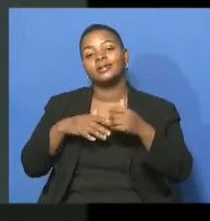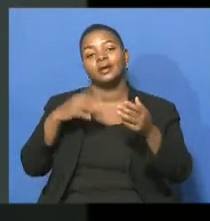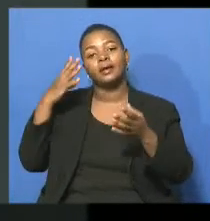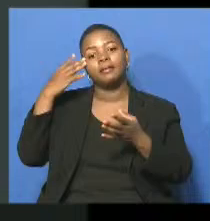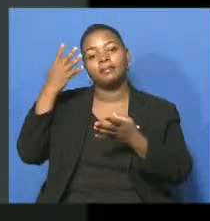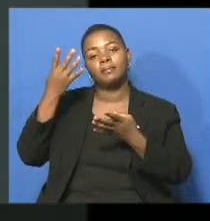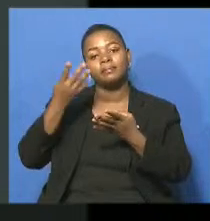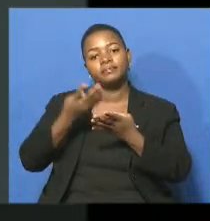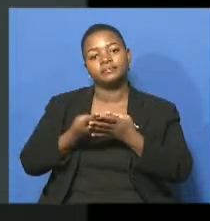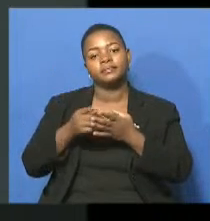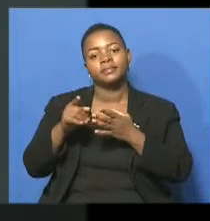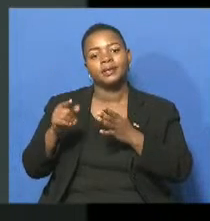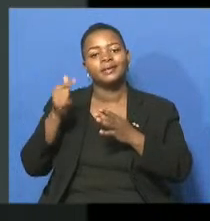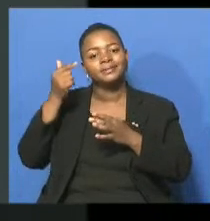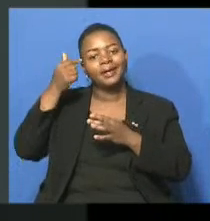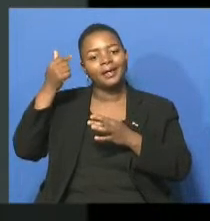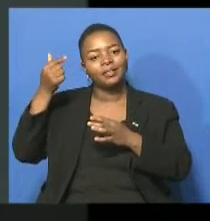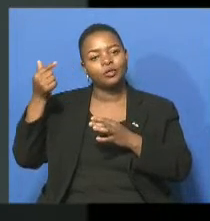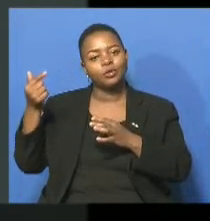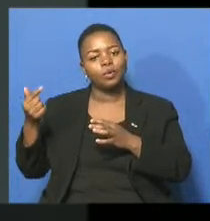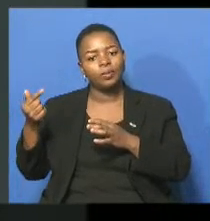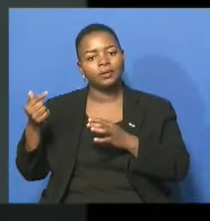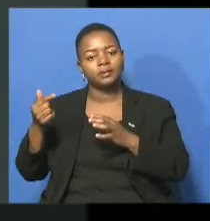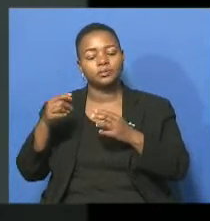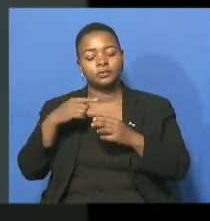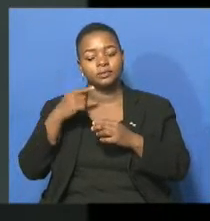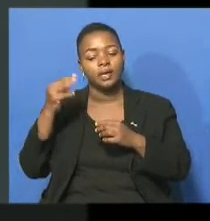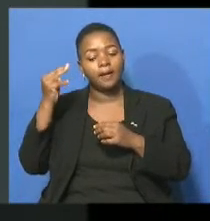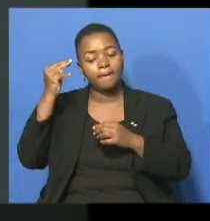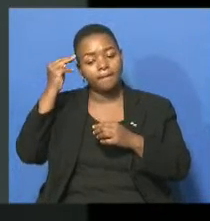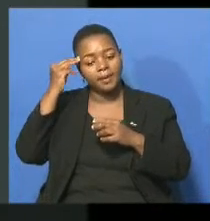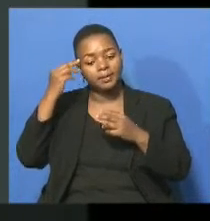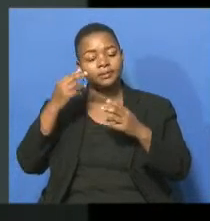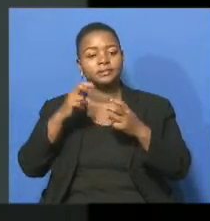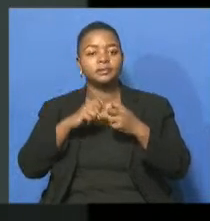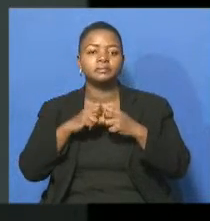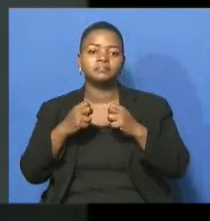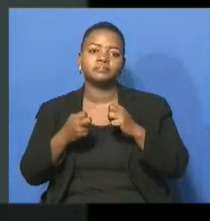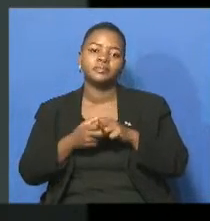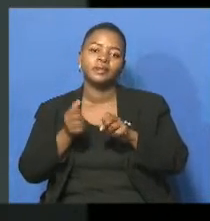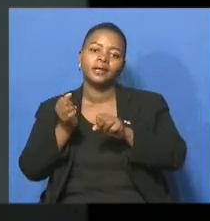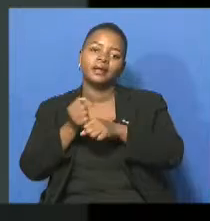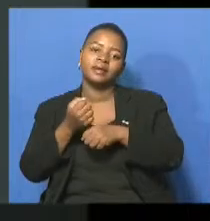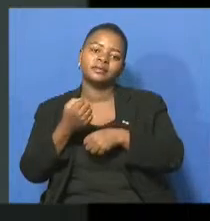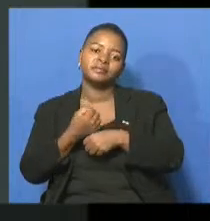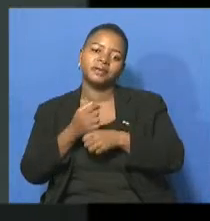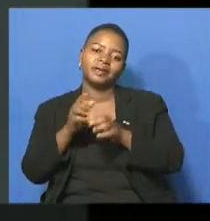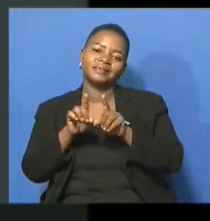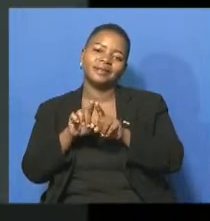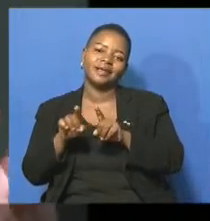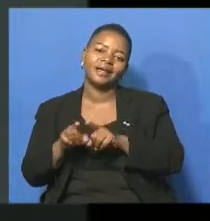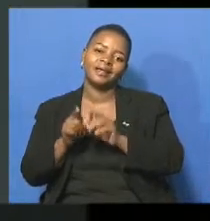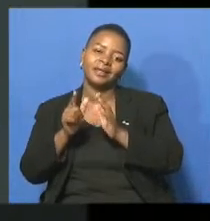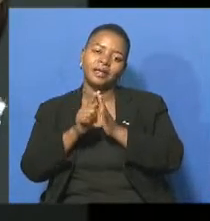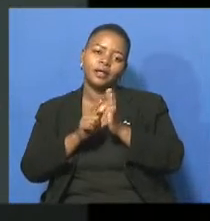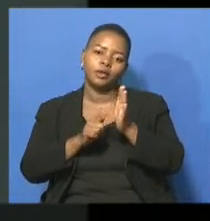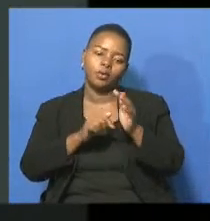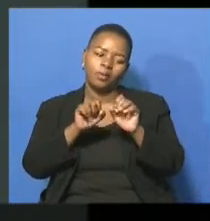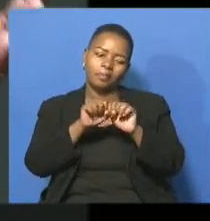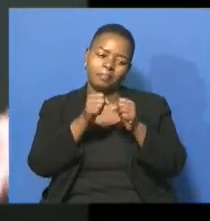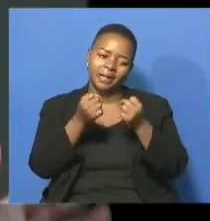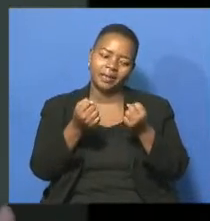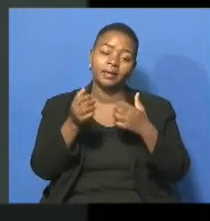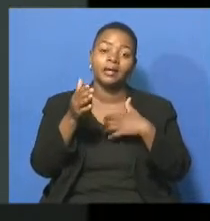criminalization theory, that mental illness ends up being criminalized instead of having those